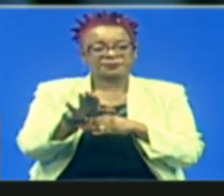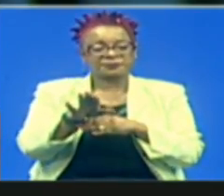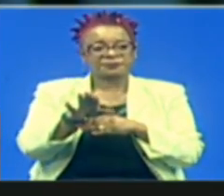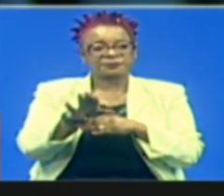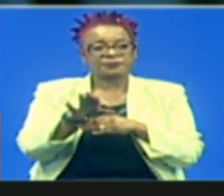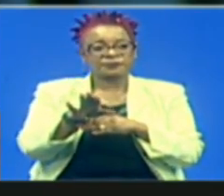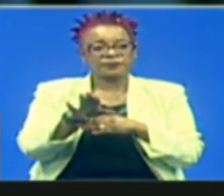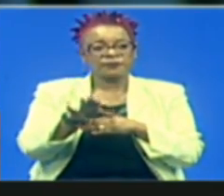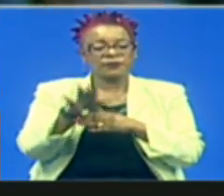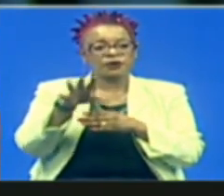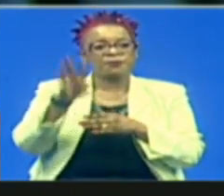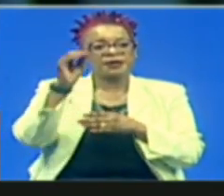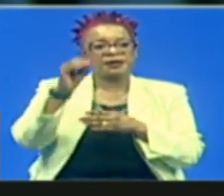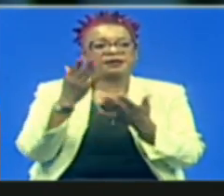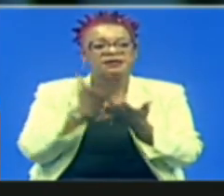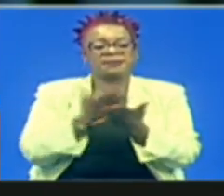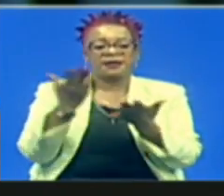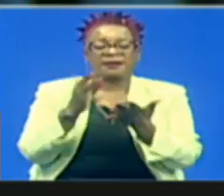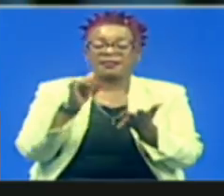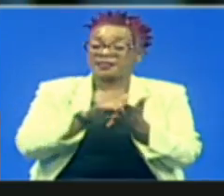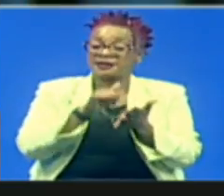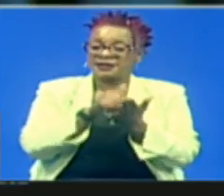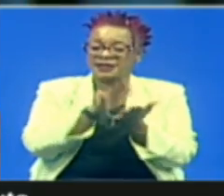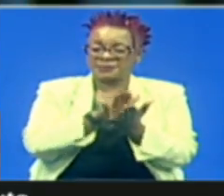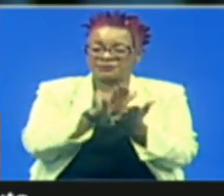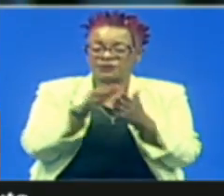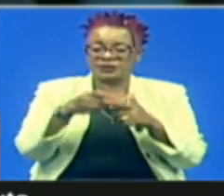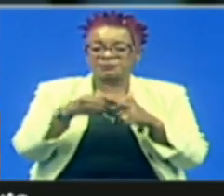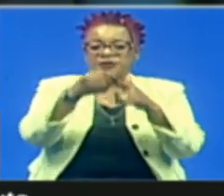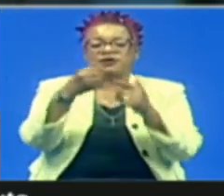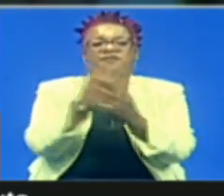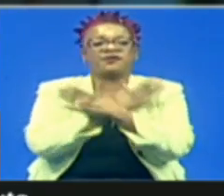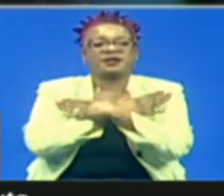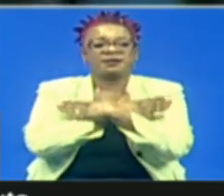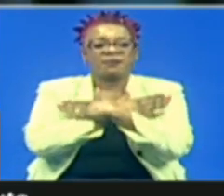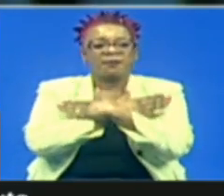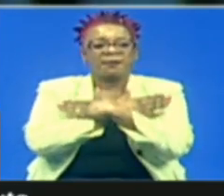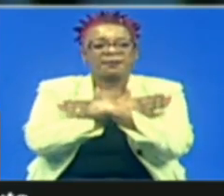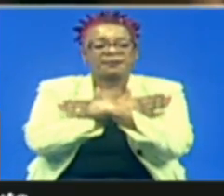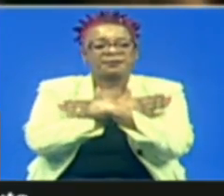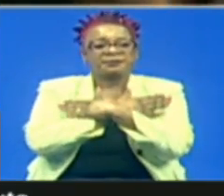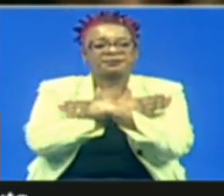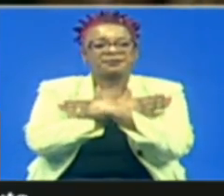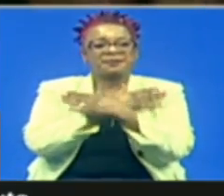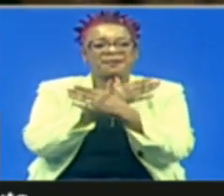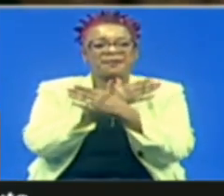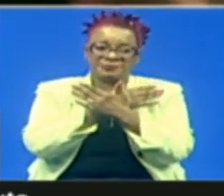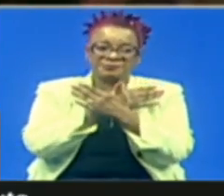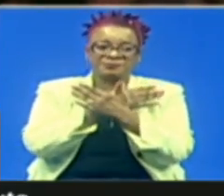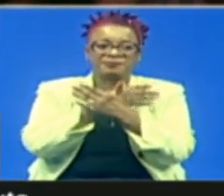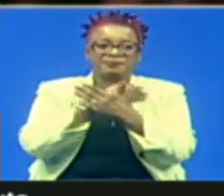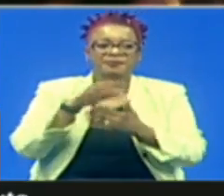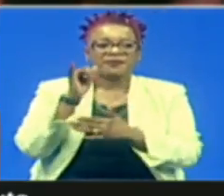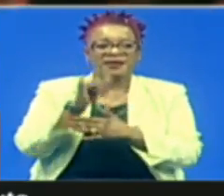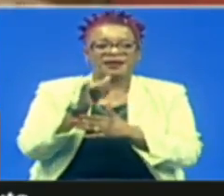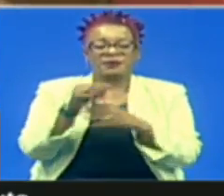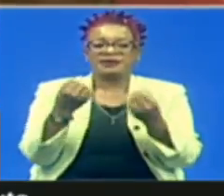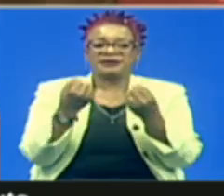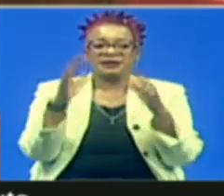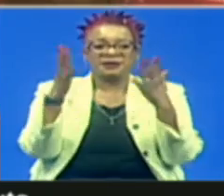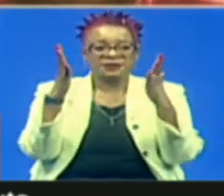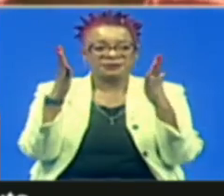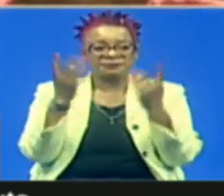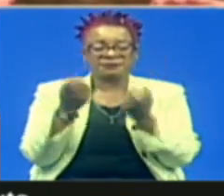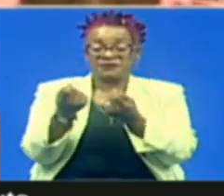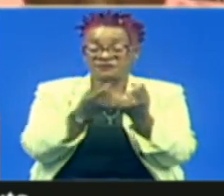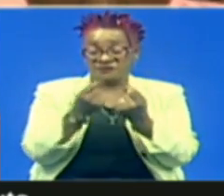to collect something that had been reserved for a special friend. The last act was a solemn ceremony. A few